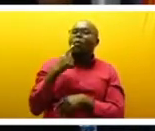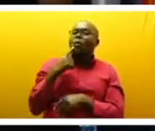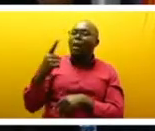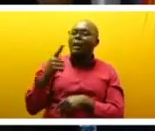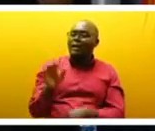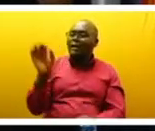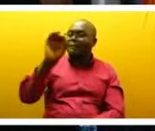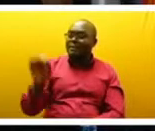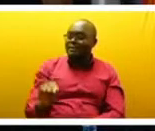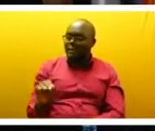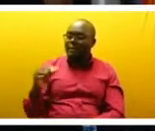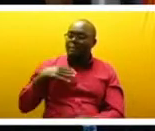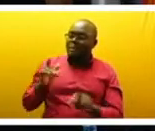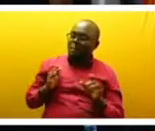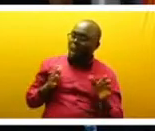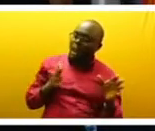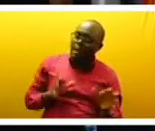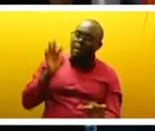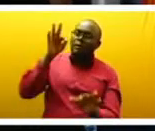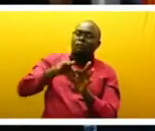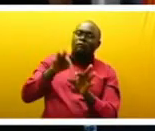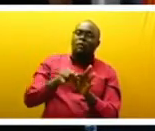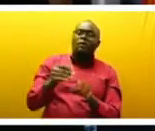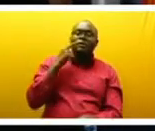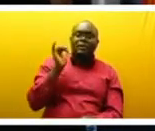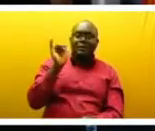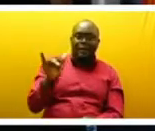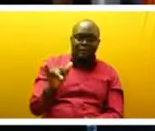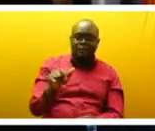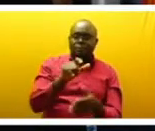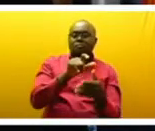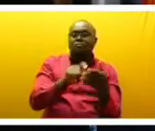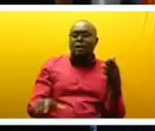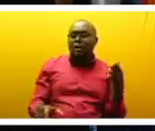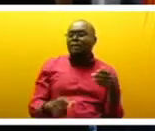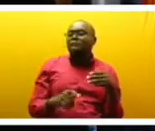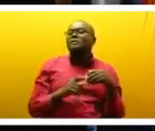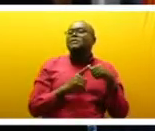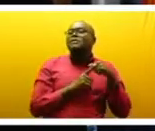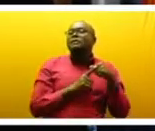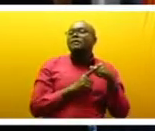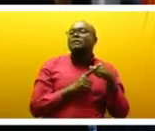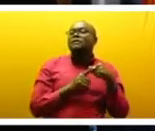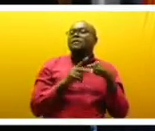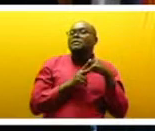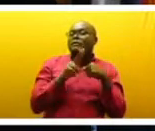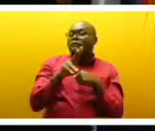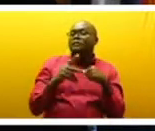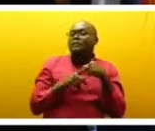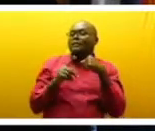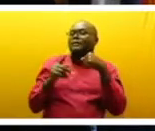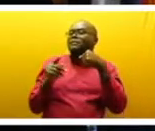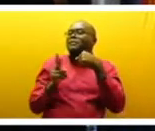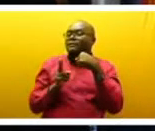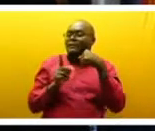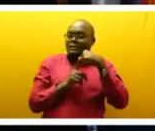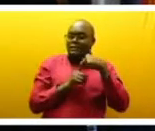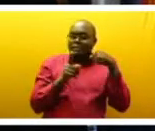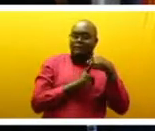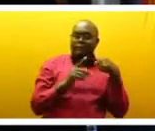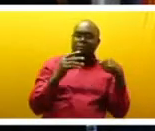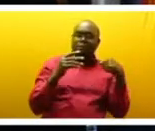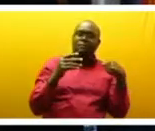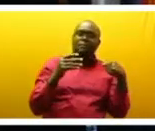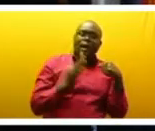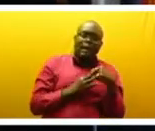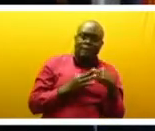100% turnout. You will see that at paragraph 74, 75, 76 of the replying affidavit. Now, when you go to the forms on